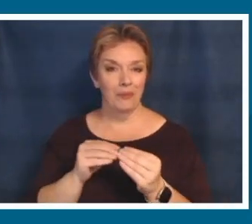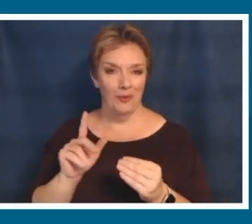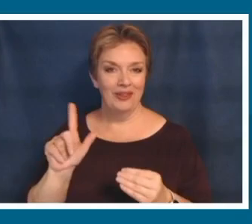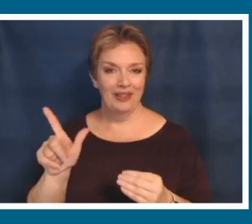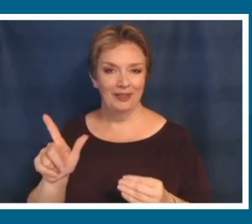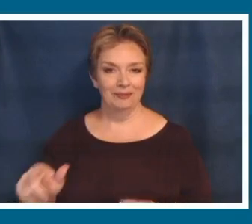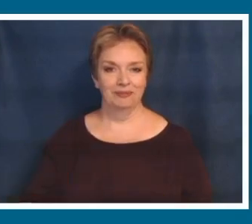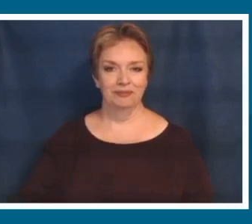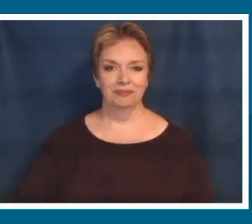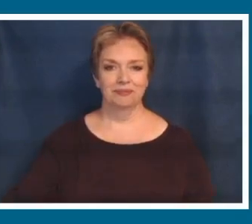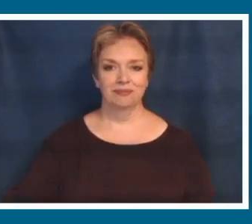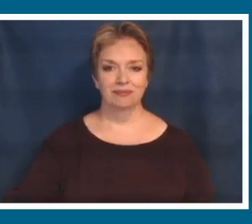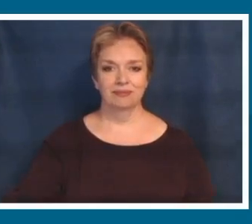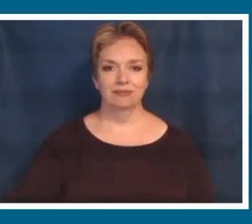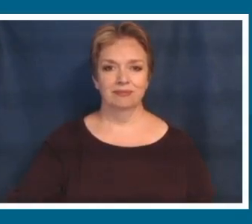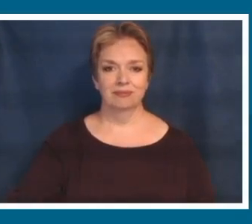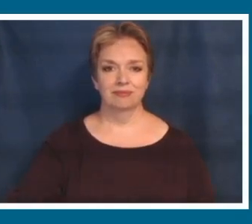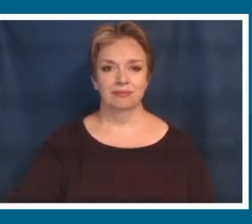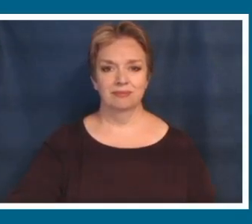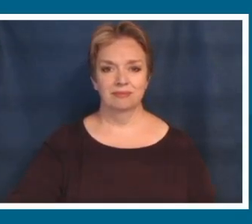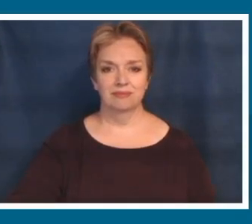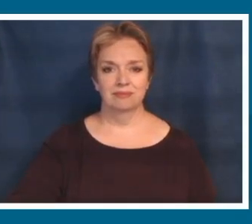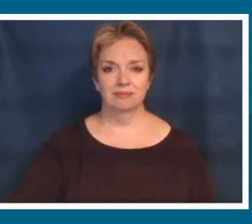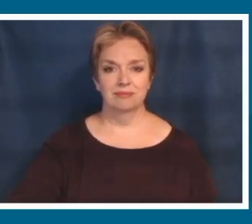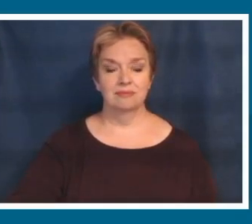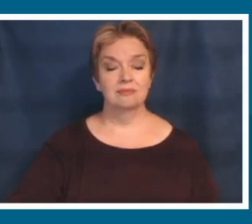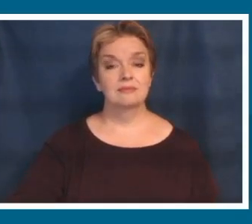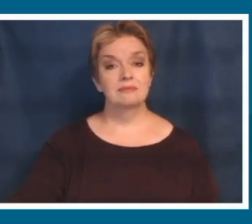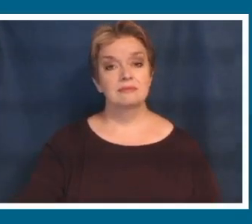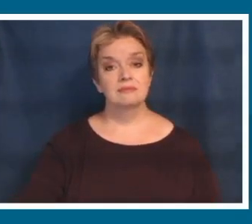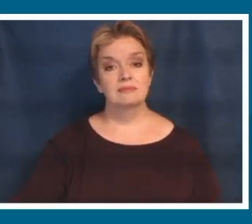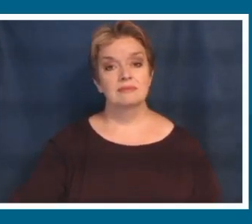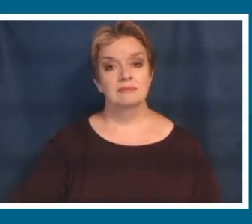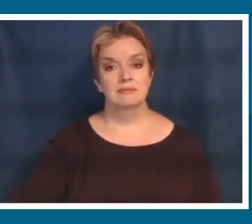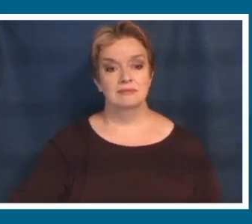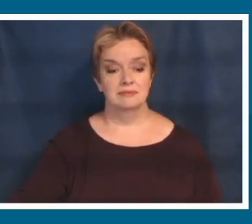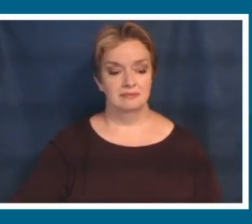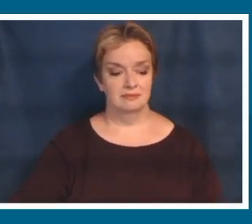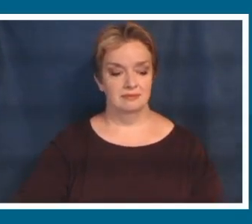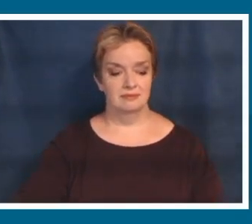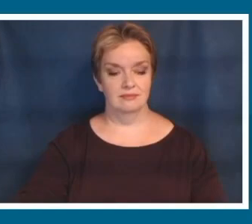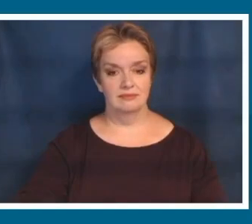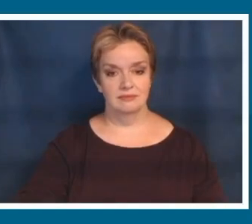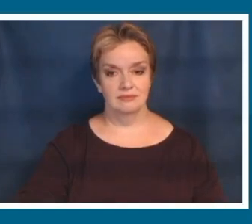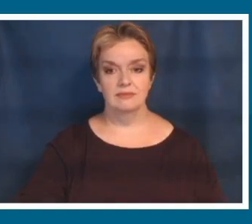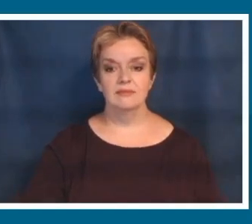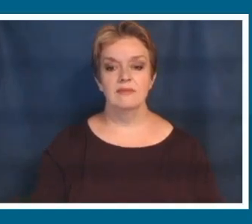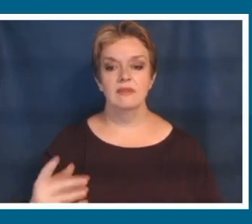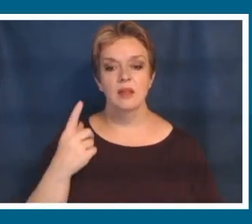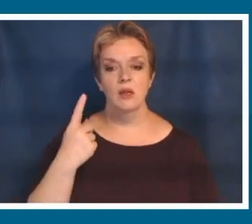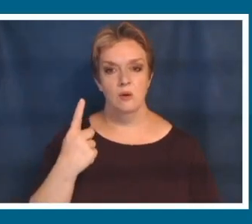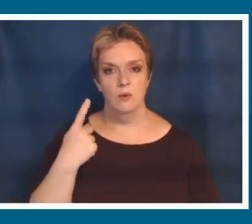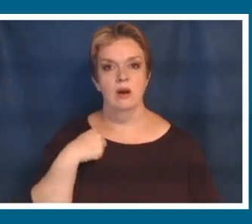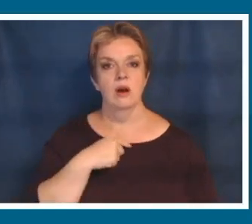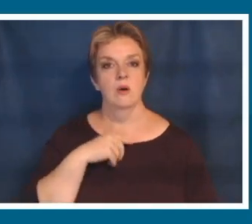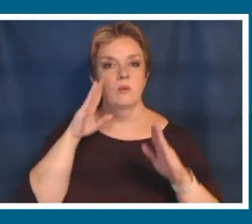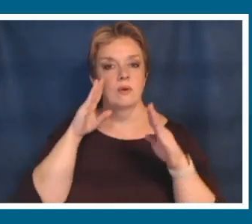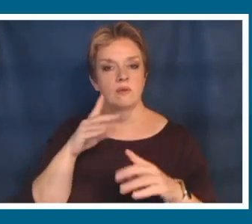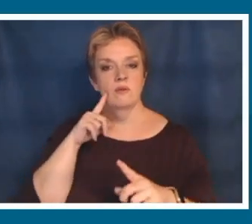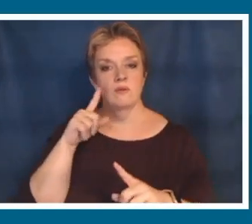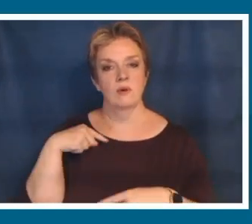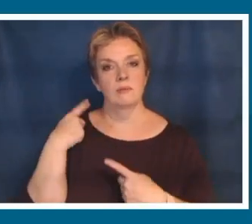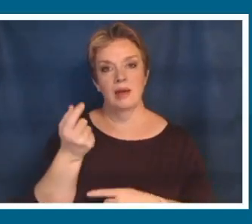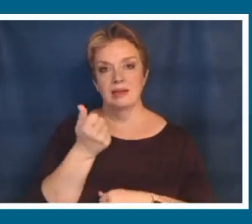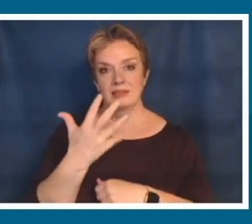But one of the things that our project has focused on for the past several years is exploring the diversity within the region of